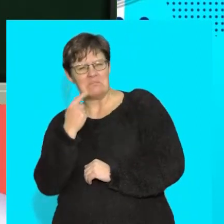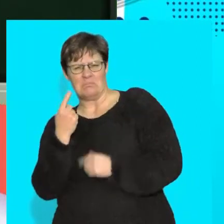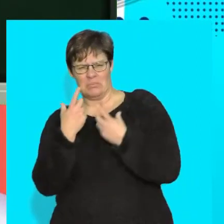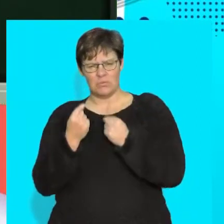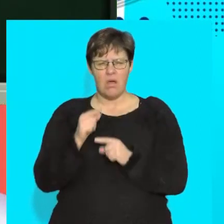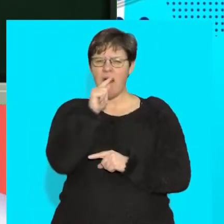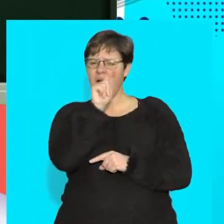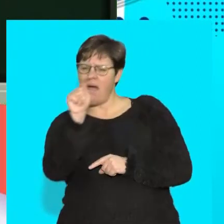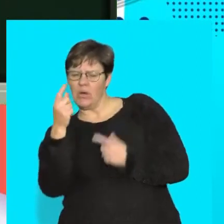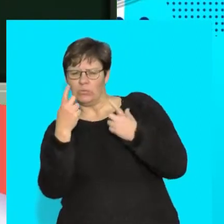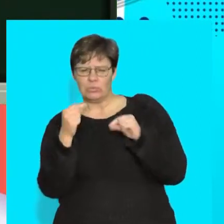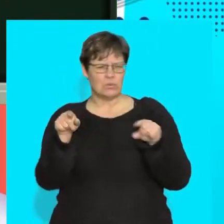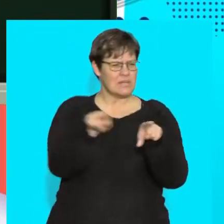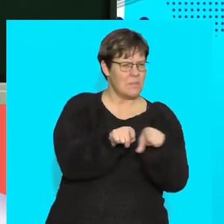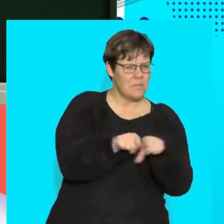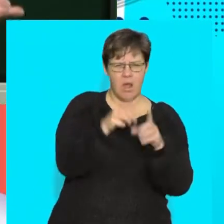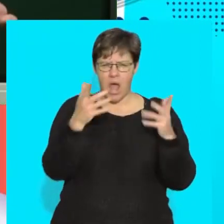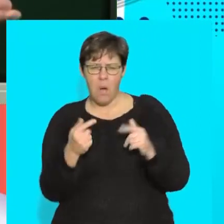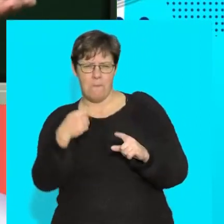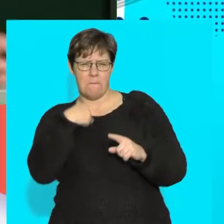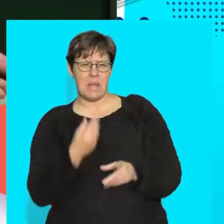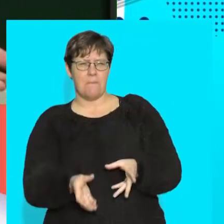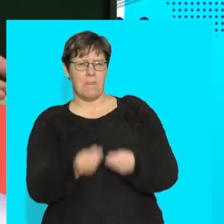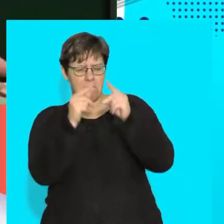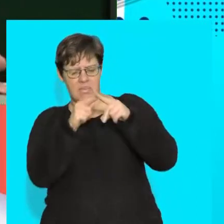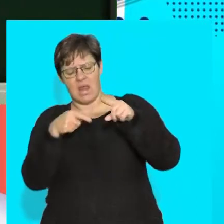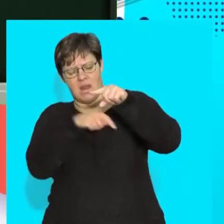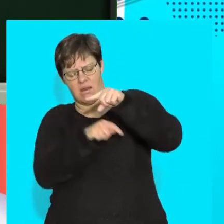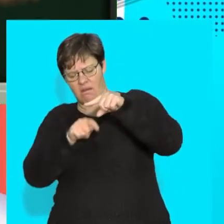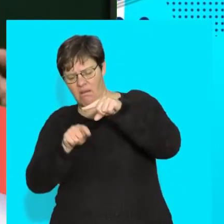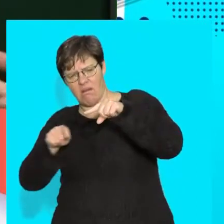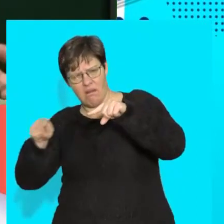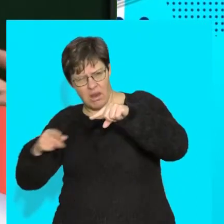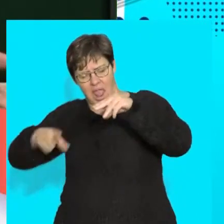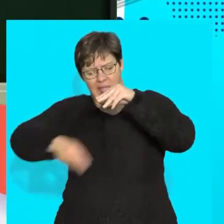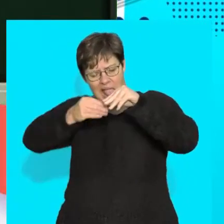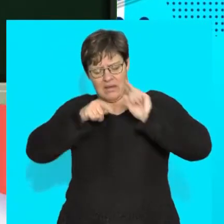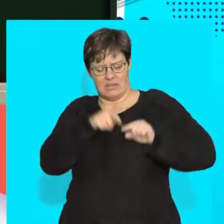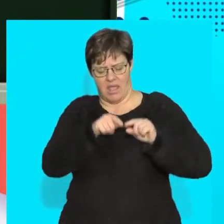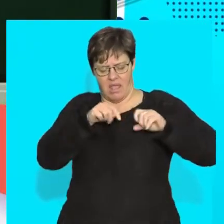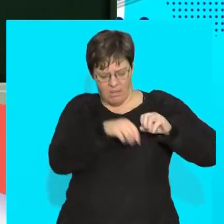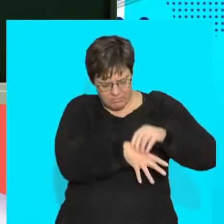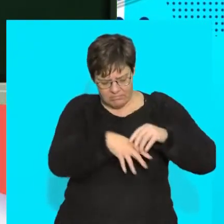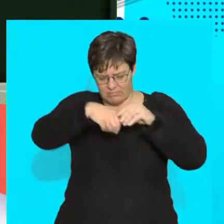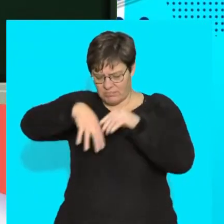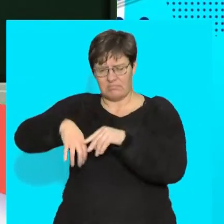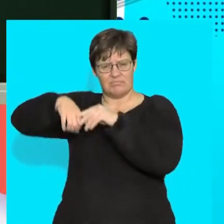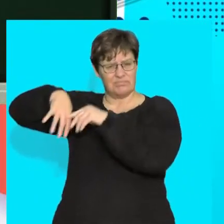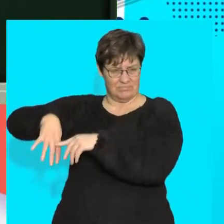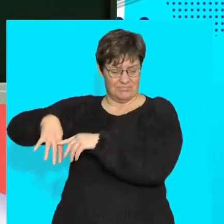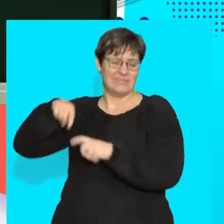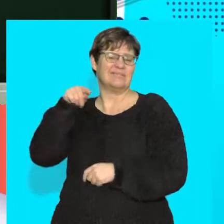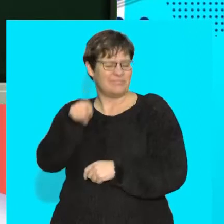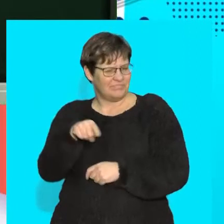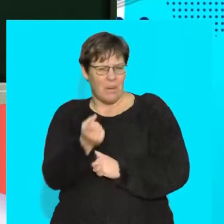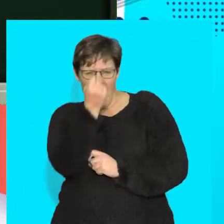out there. Some people, they work for them, some people, they do not, but let's just understand exactly